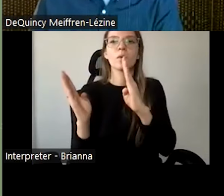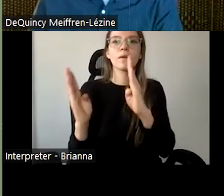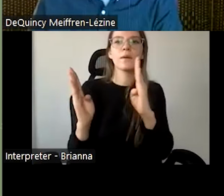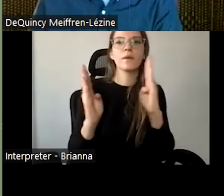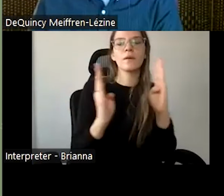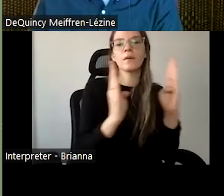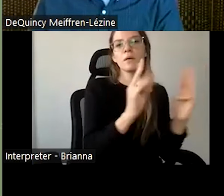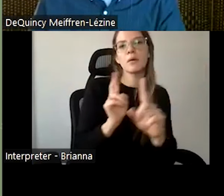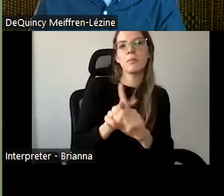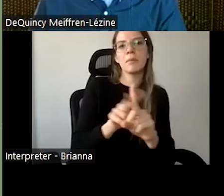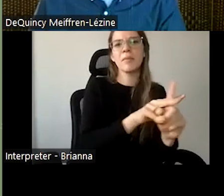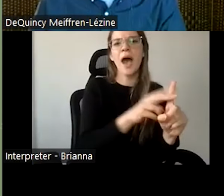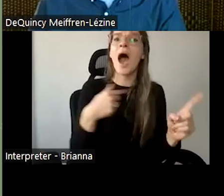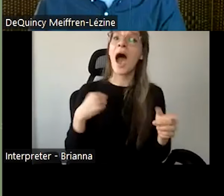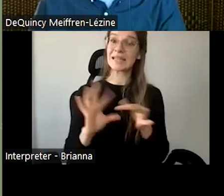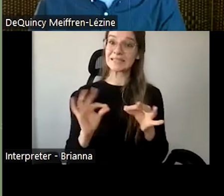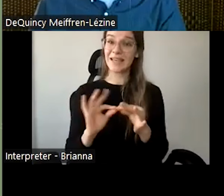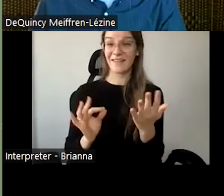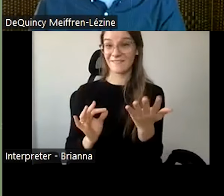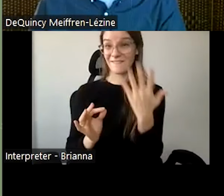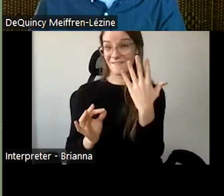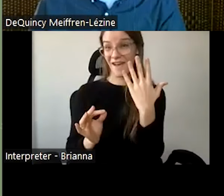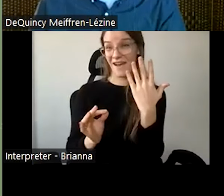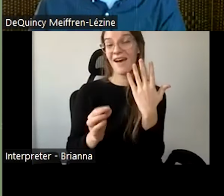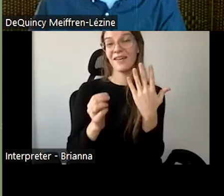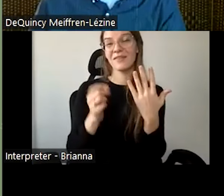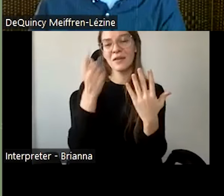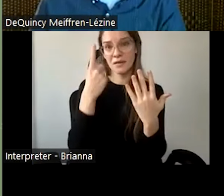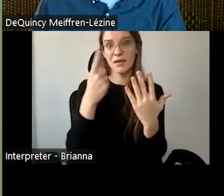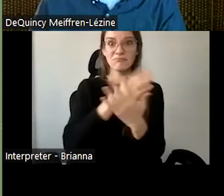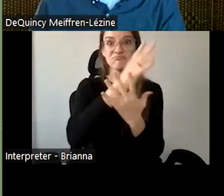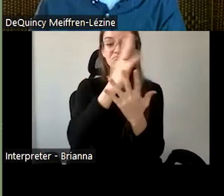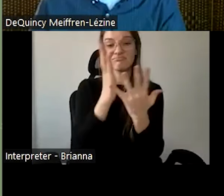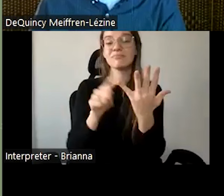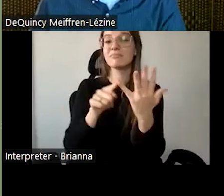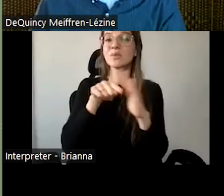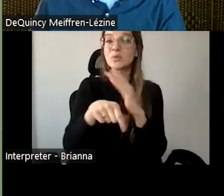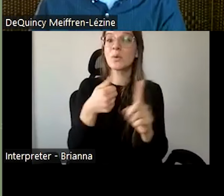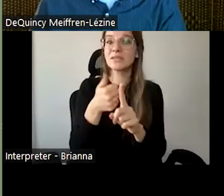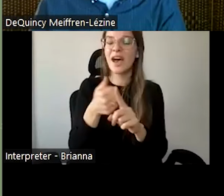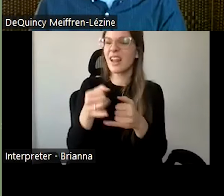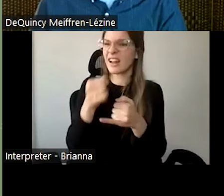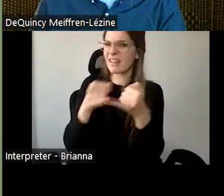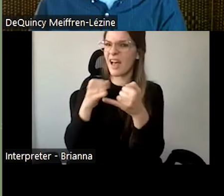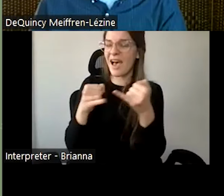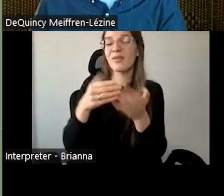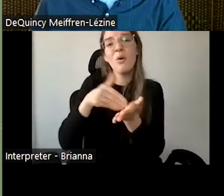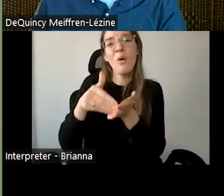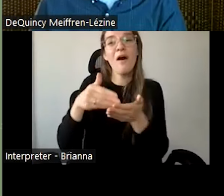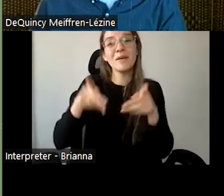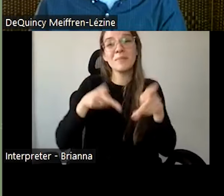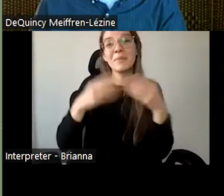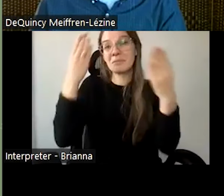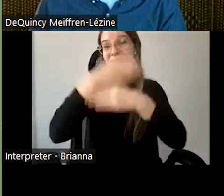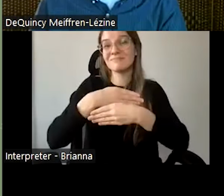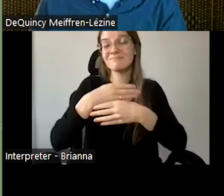I did say 5 though, because there is this very last part that often gets missed, and that is what